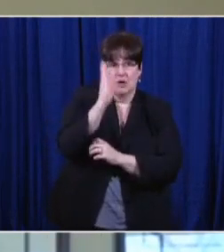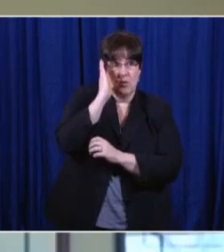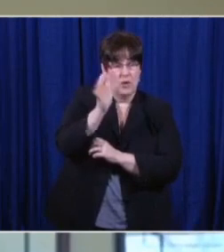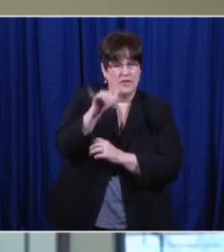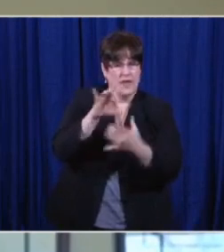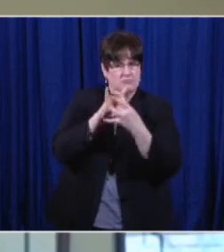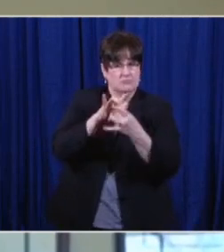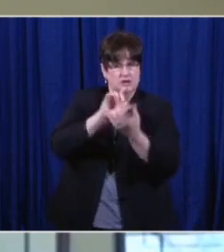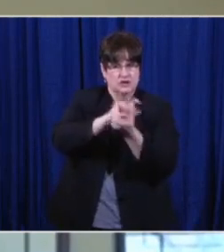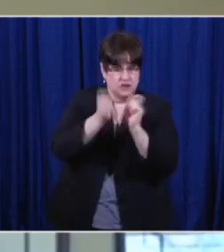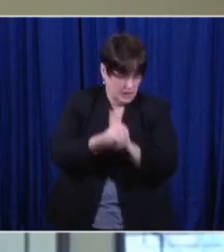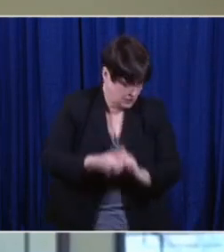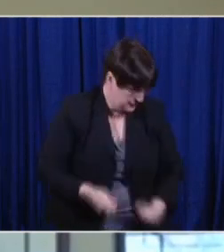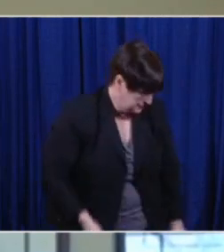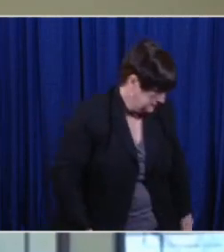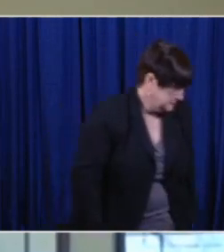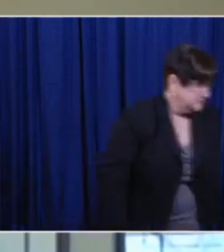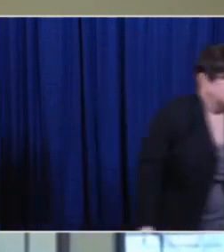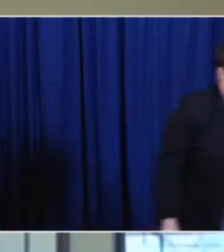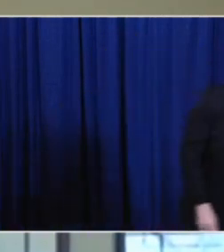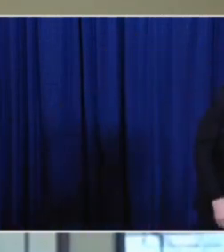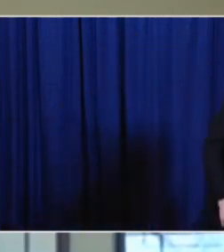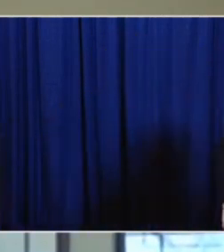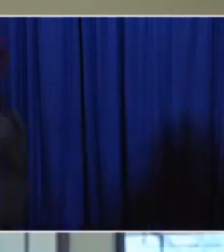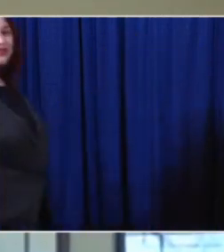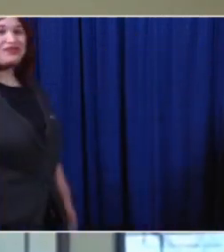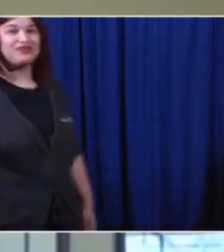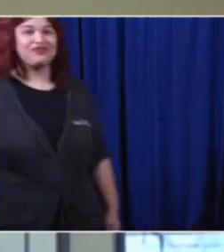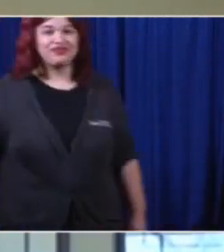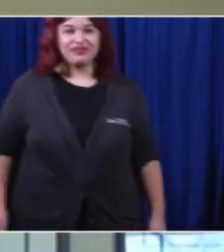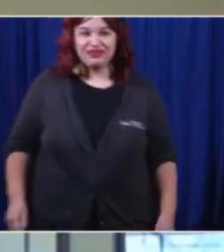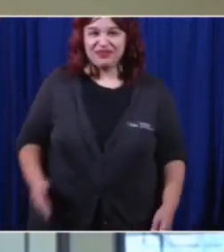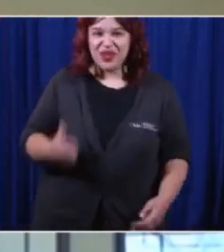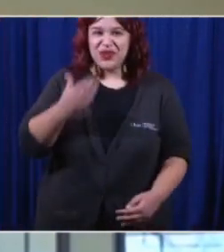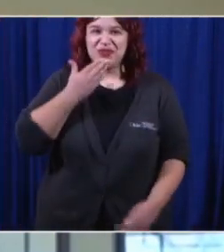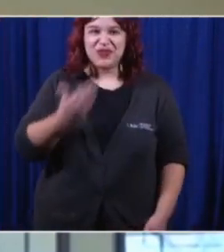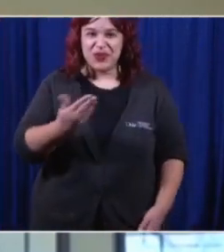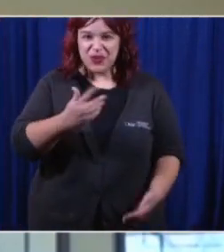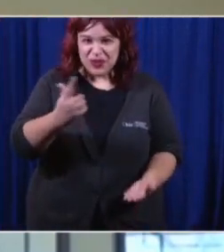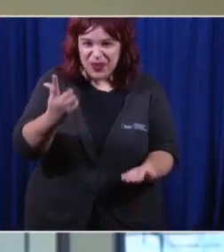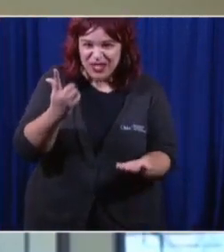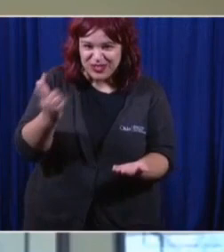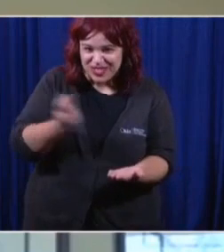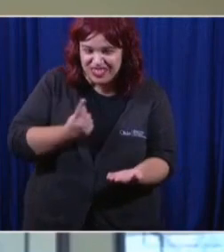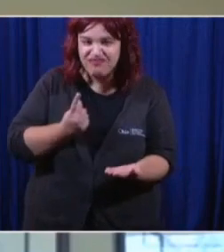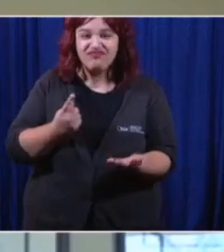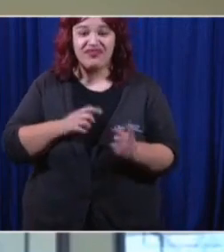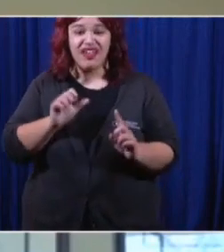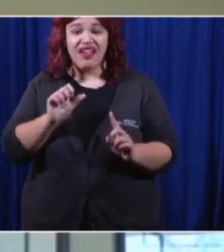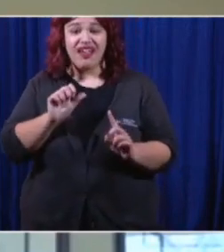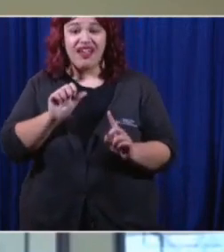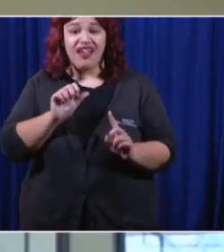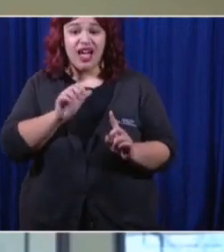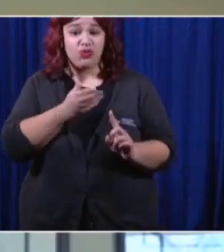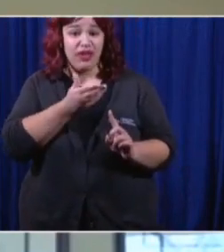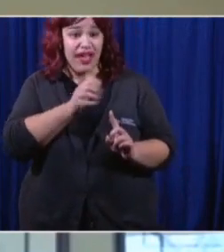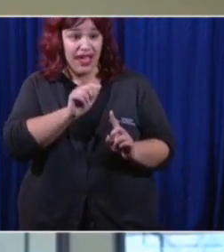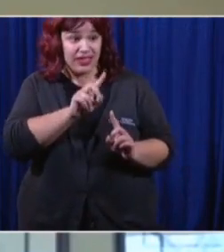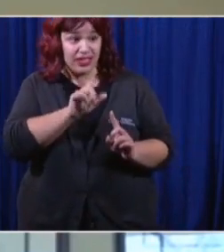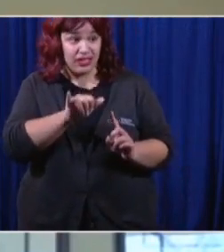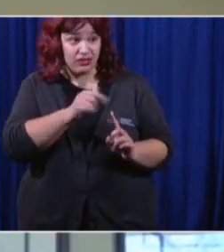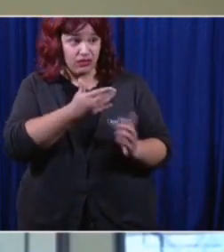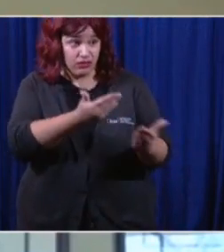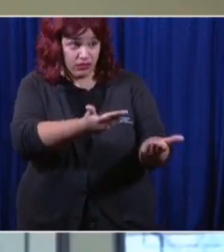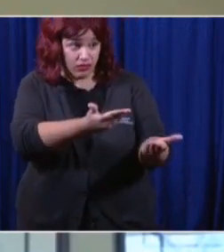All right, good question. I'm going to turn, Andy, would you want to field that for the group? Well, I think